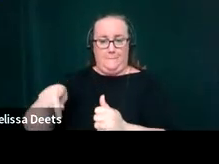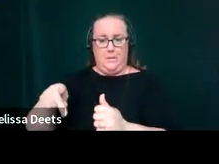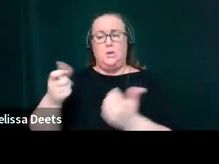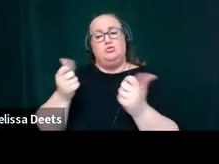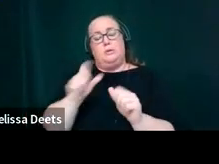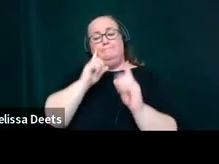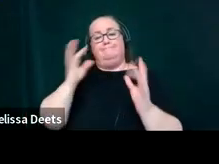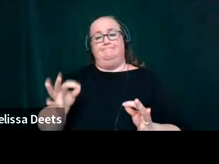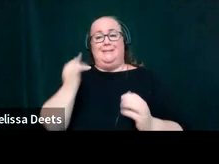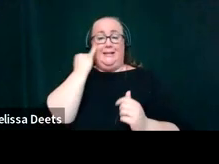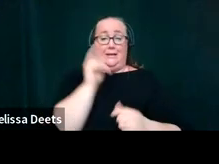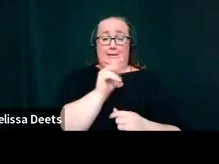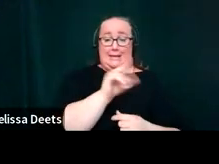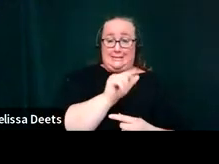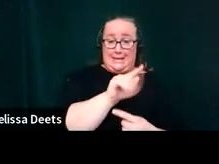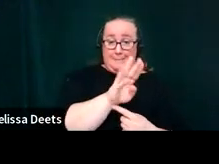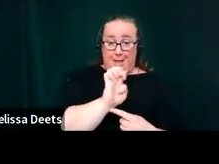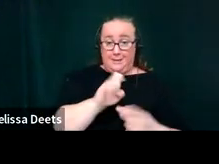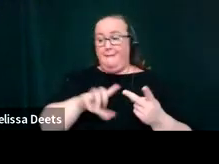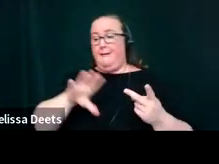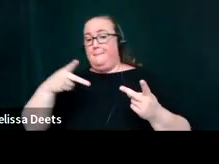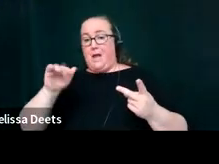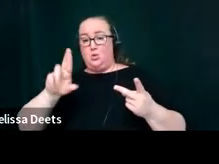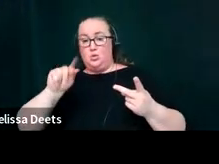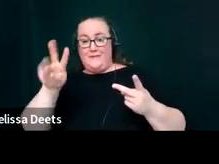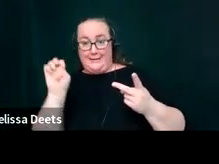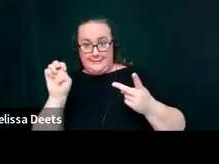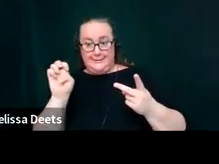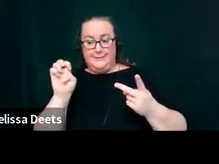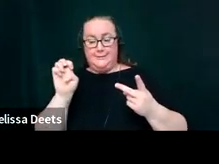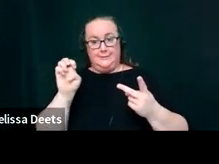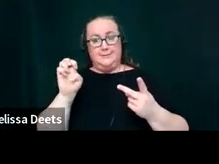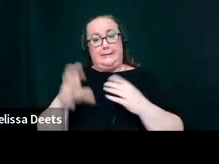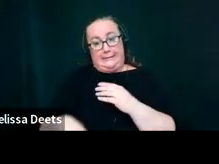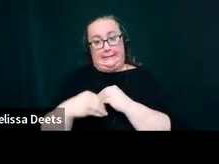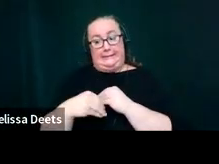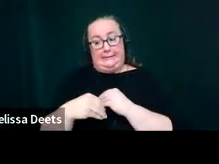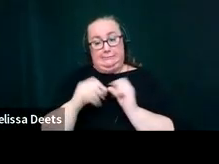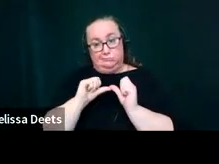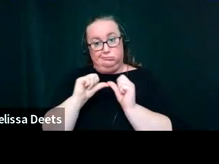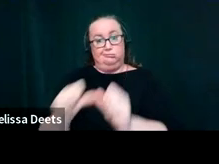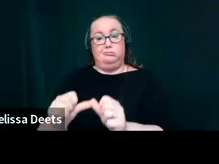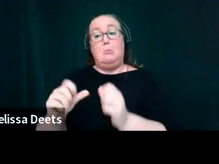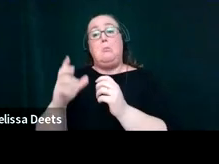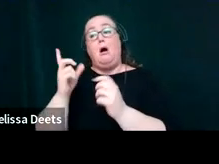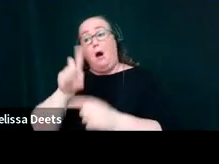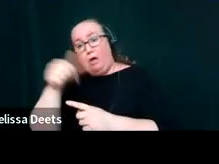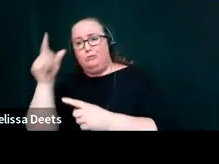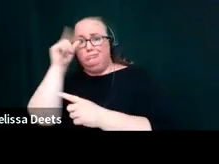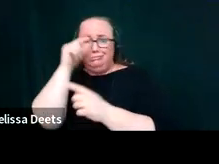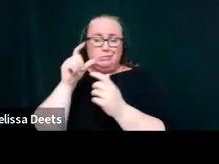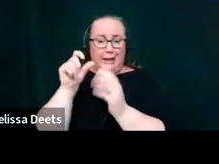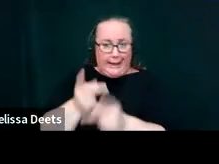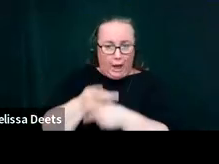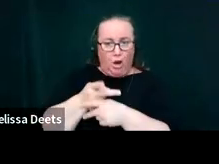of nicotinamide and pyruvate, these 2 over-the-counter vitamins, in addition to standard of care pressure-lowering therapy, has a positive